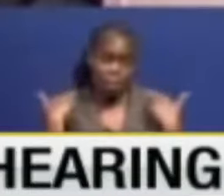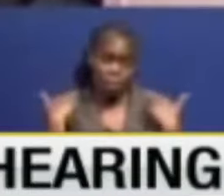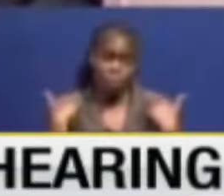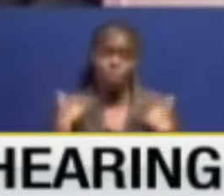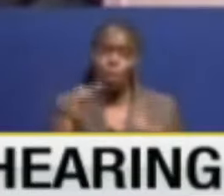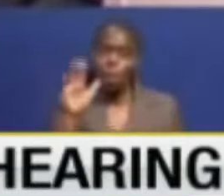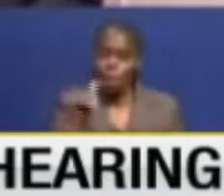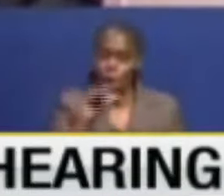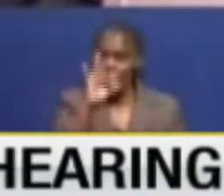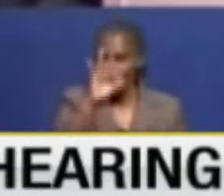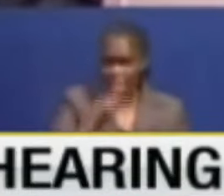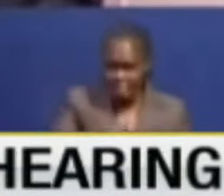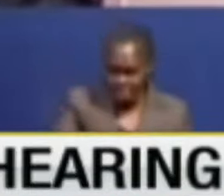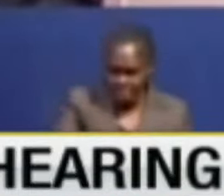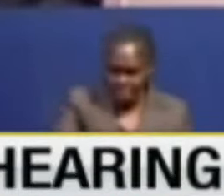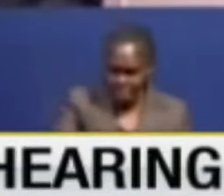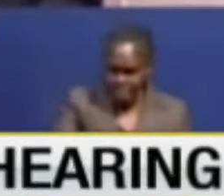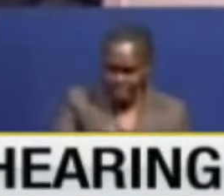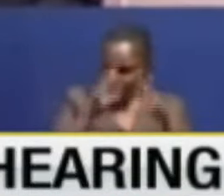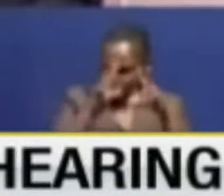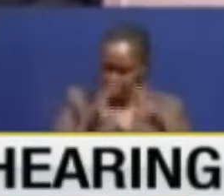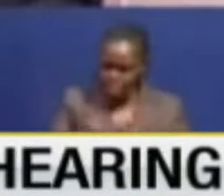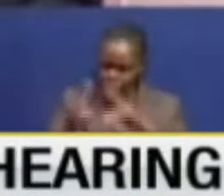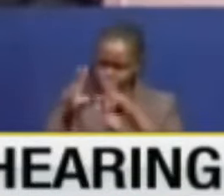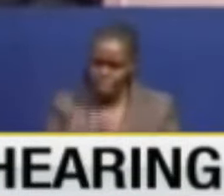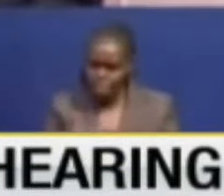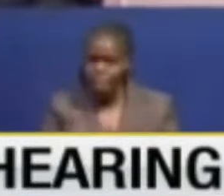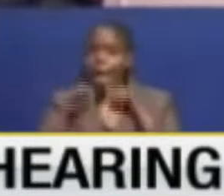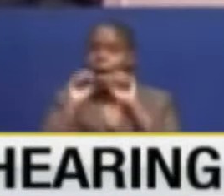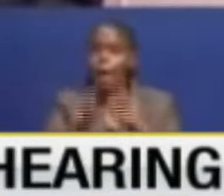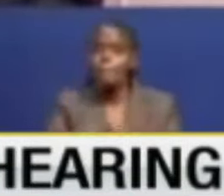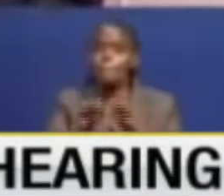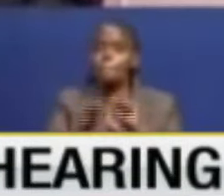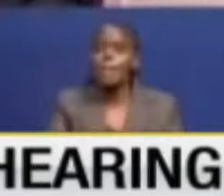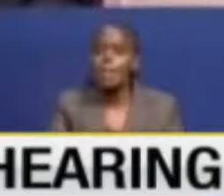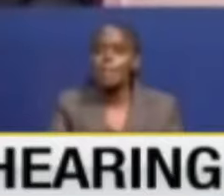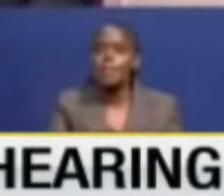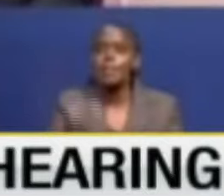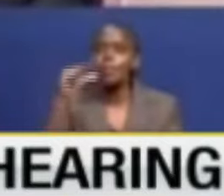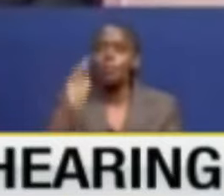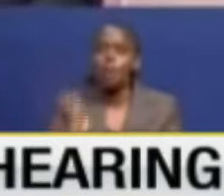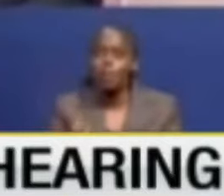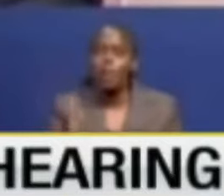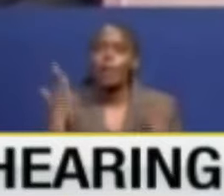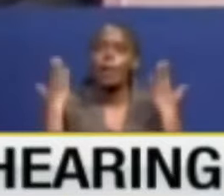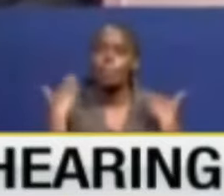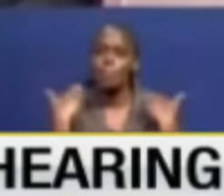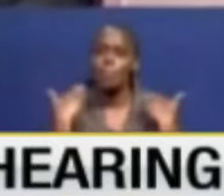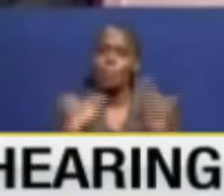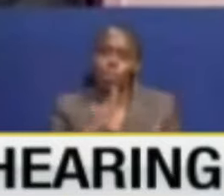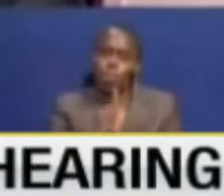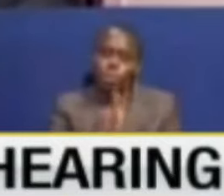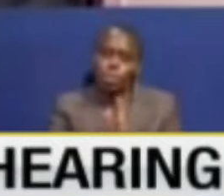called upon for the third time to interrogate the ability of Governor Kawira to ensure that there is